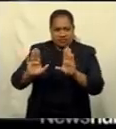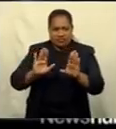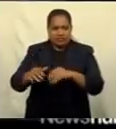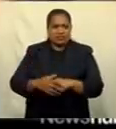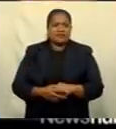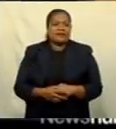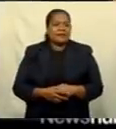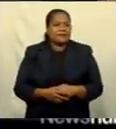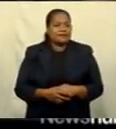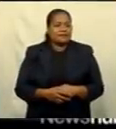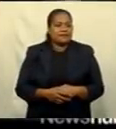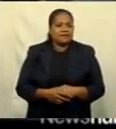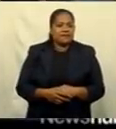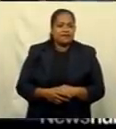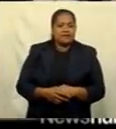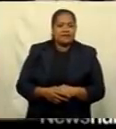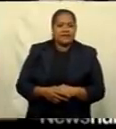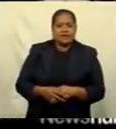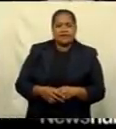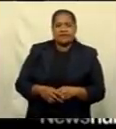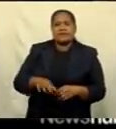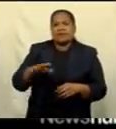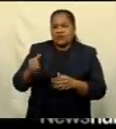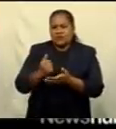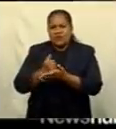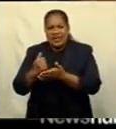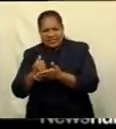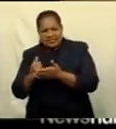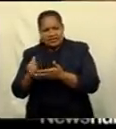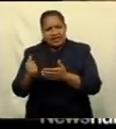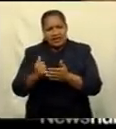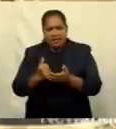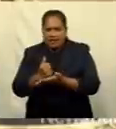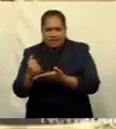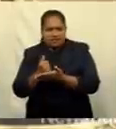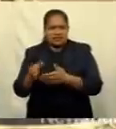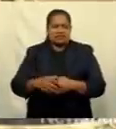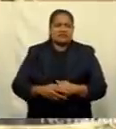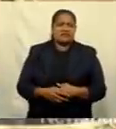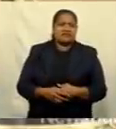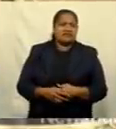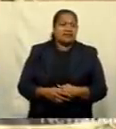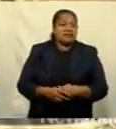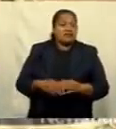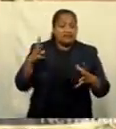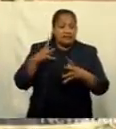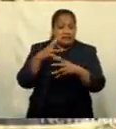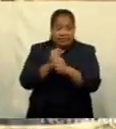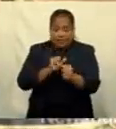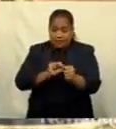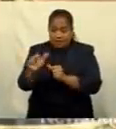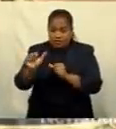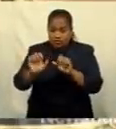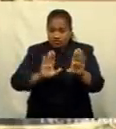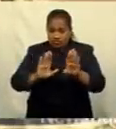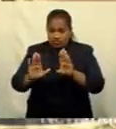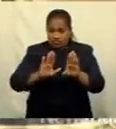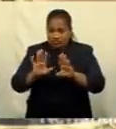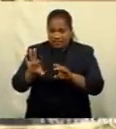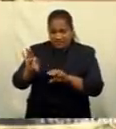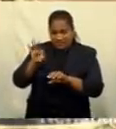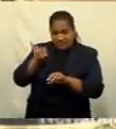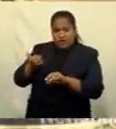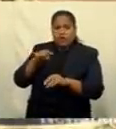nod for Regé Jean Page, who will not be returning to the runaway Netflix hit. Rounding out the Best Drama Series nominees are